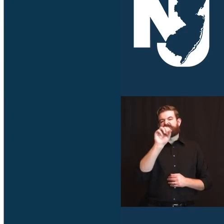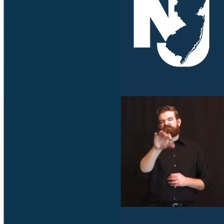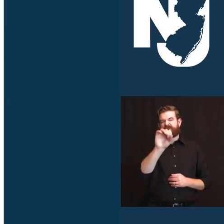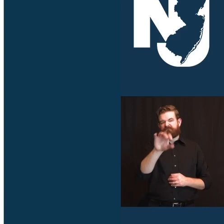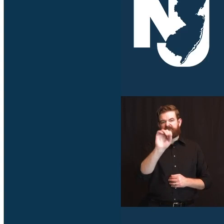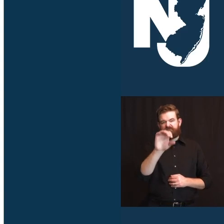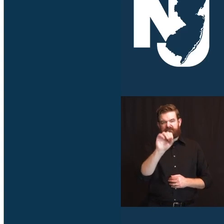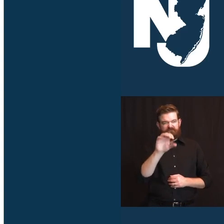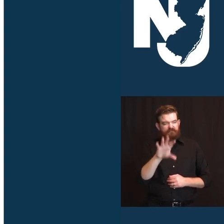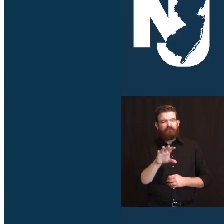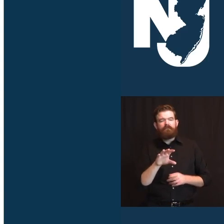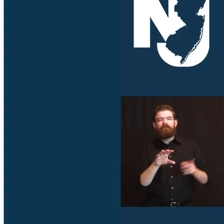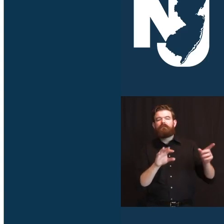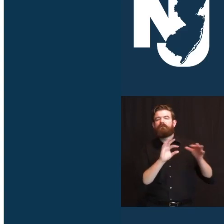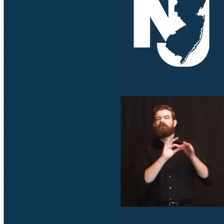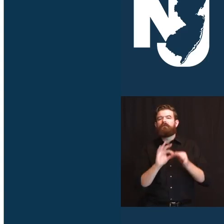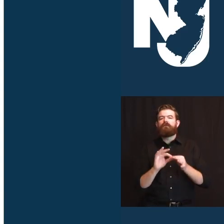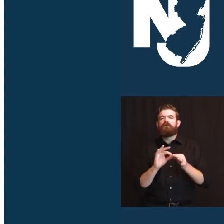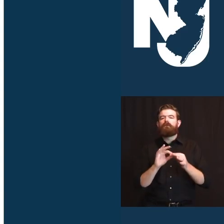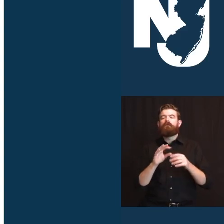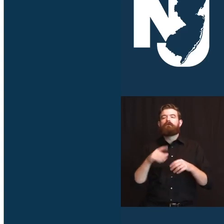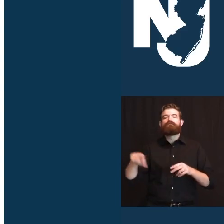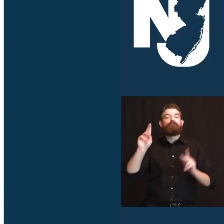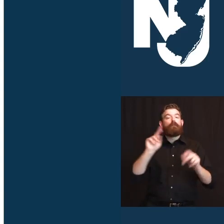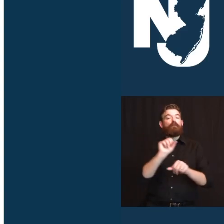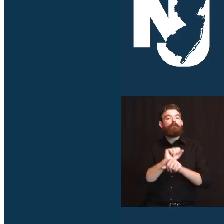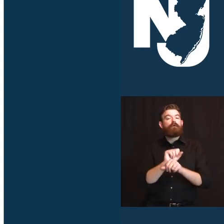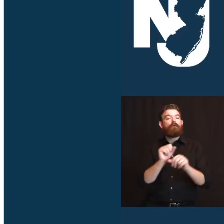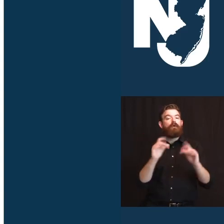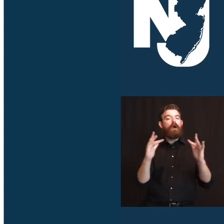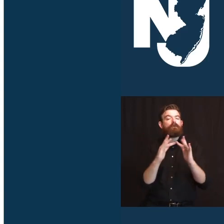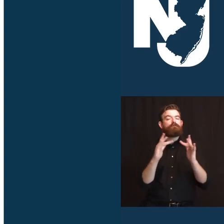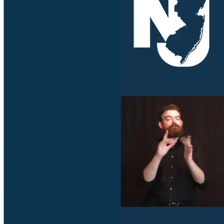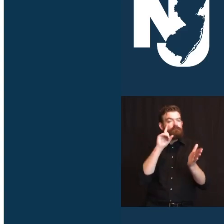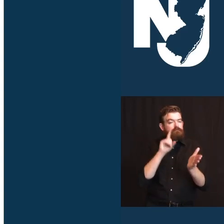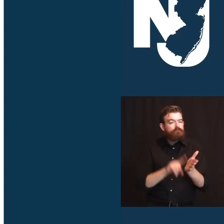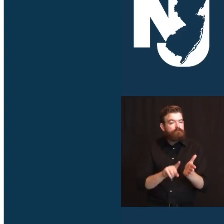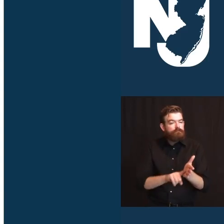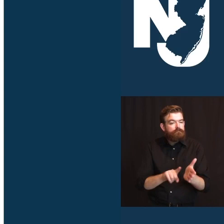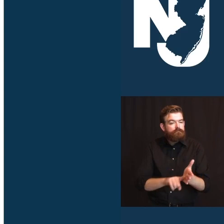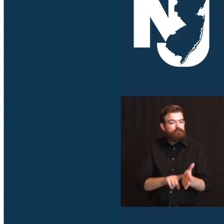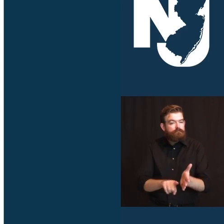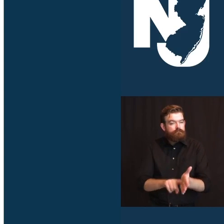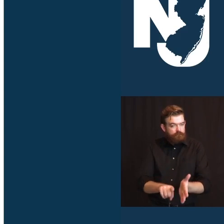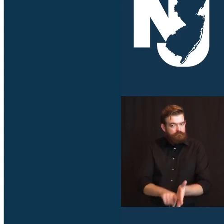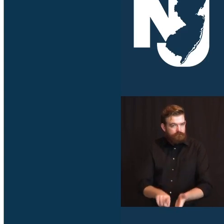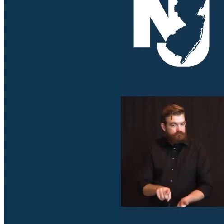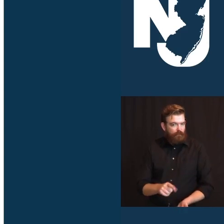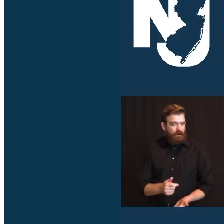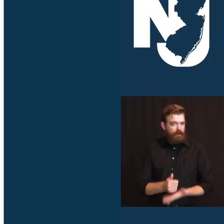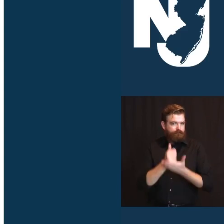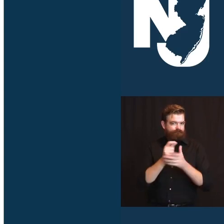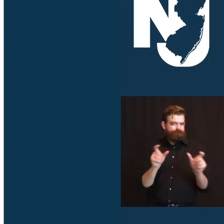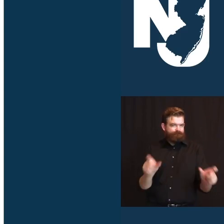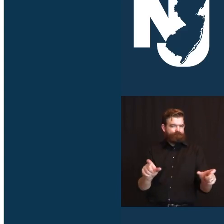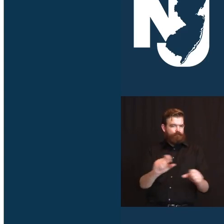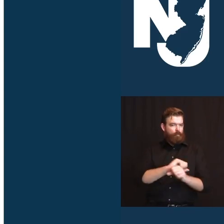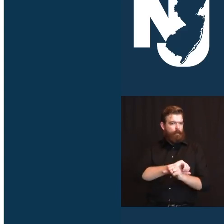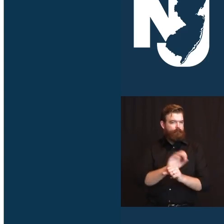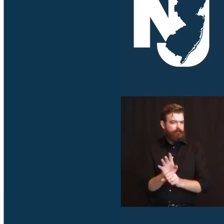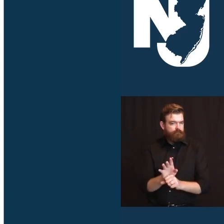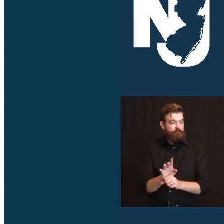so critical to our overall efforts to beat back this pandemic. Over the past week, we added an additional 66 contact